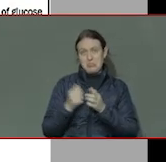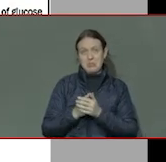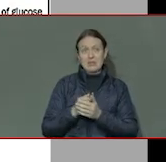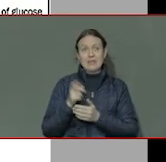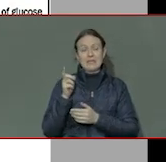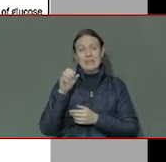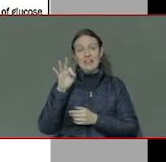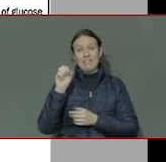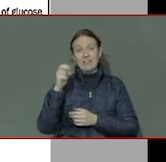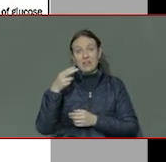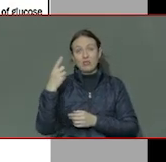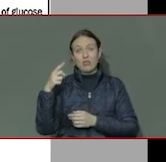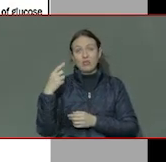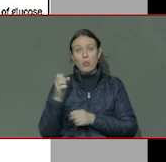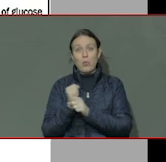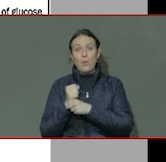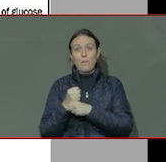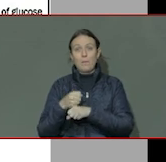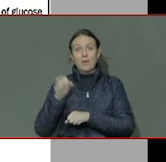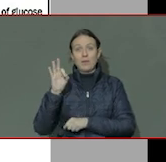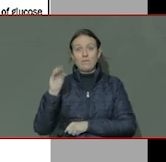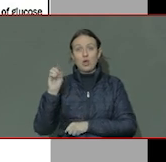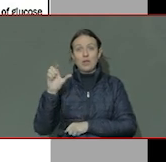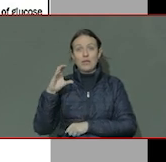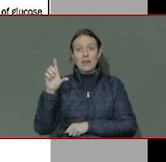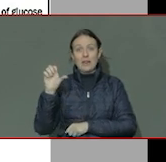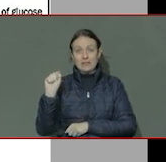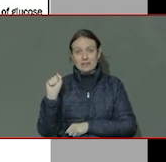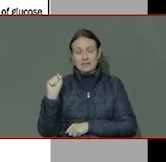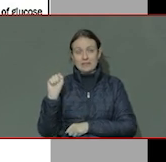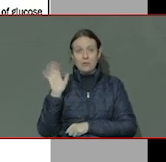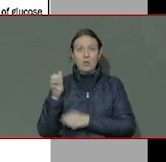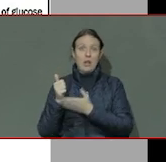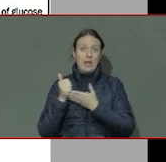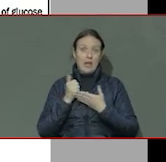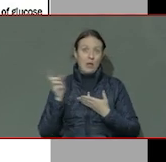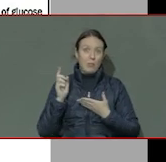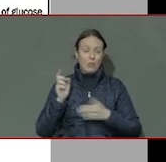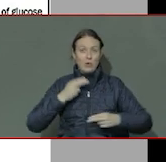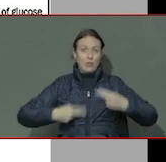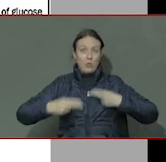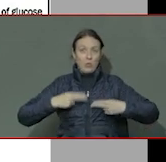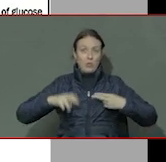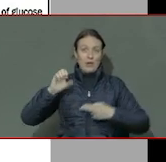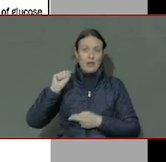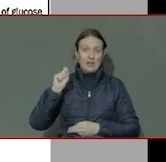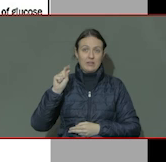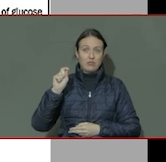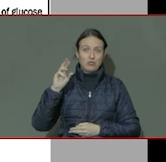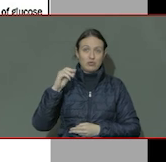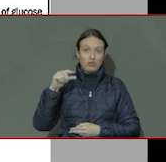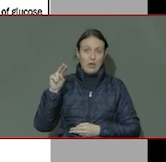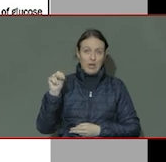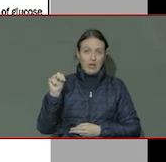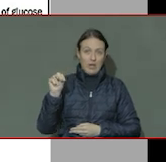and the development of the follicles, of course, are going to help us to get estrogen again. And then LH is